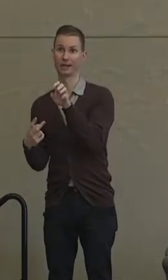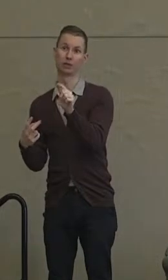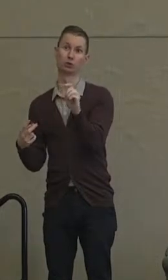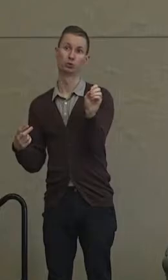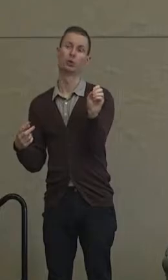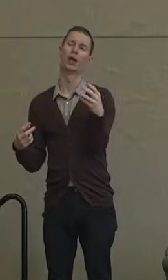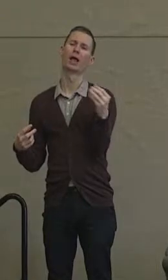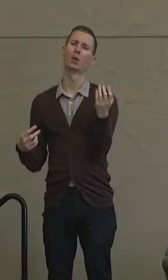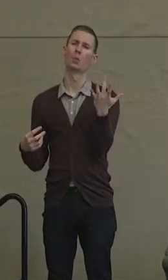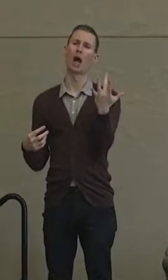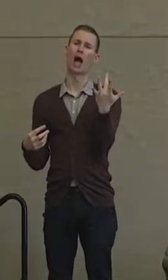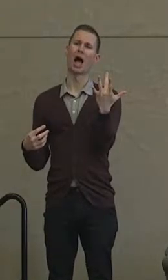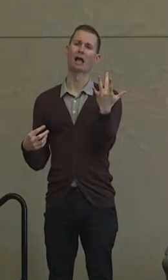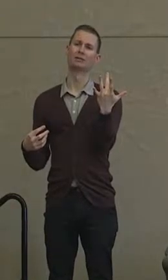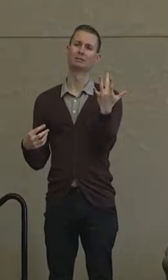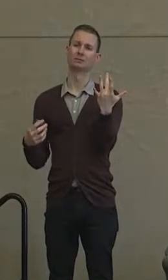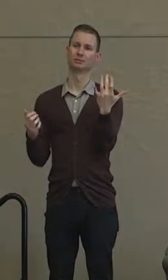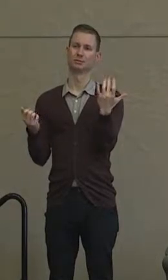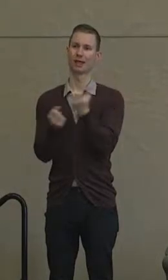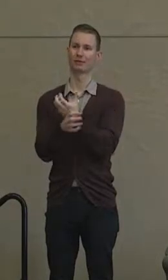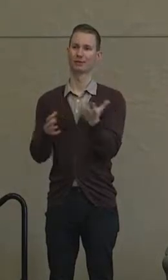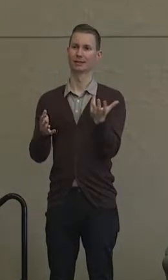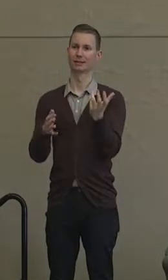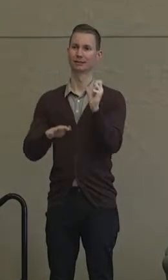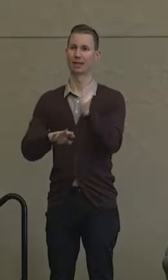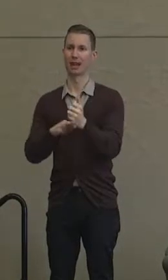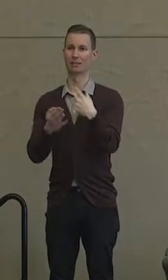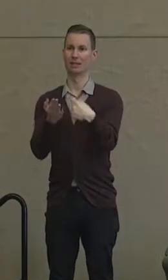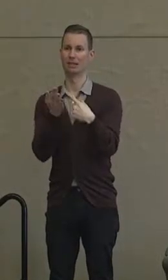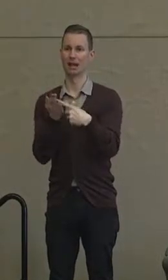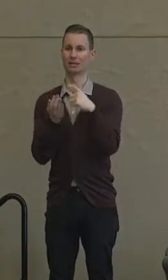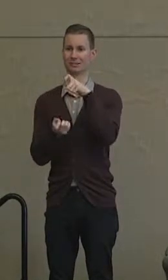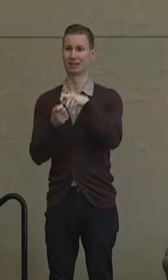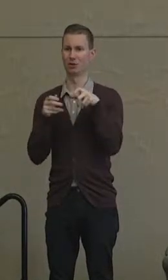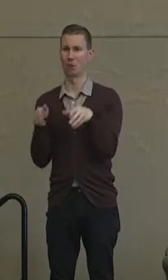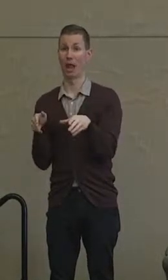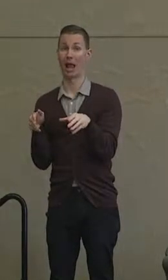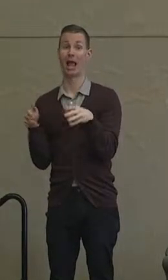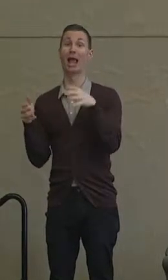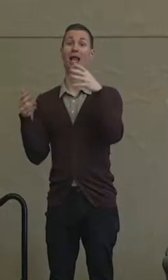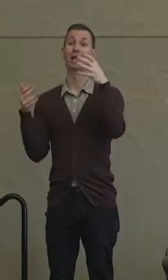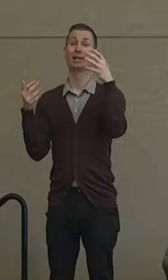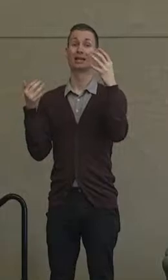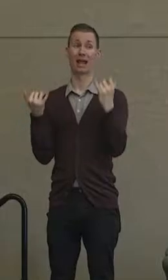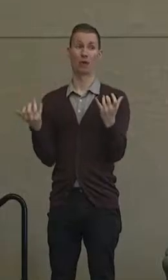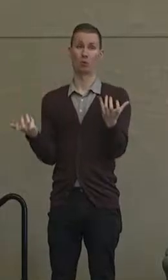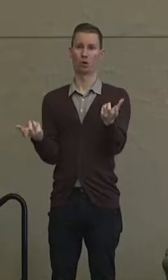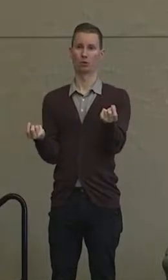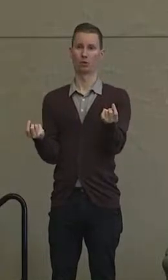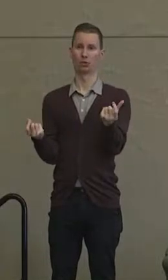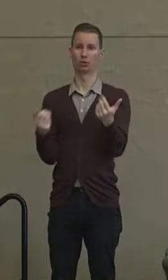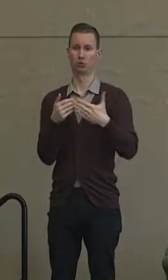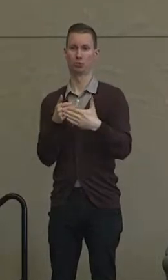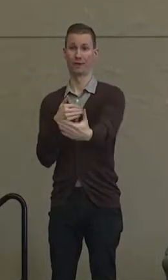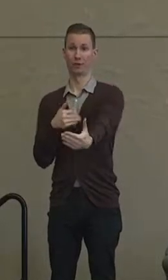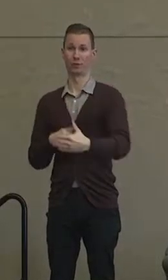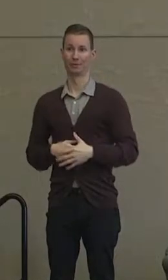and why it's framed the way that it is and what we can do as we move